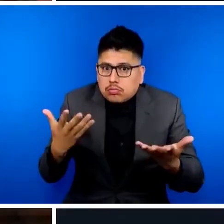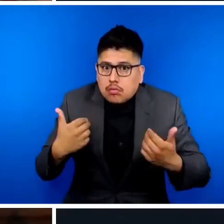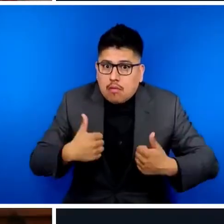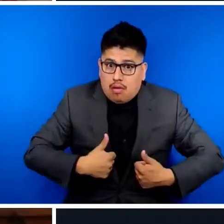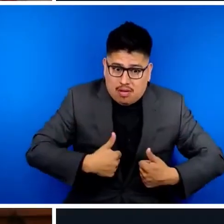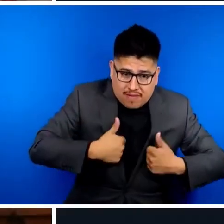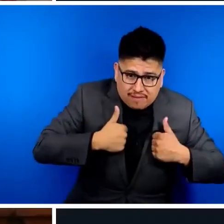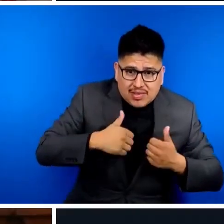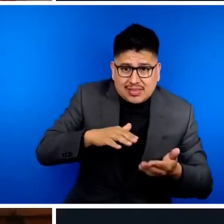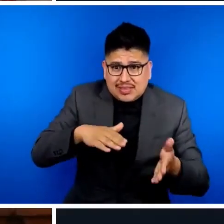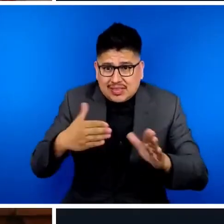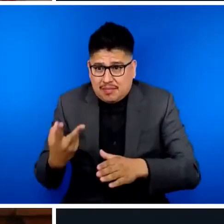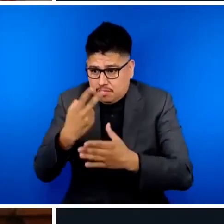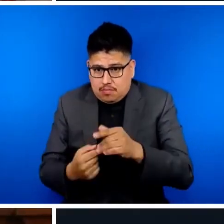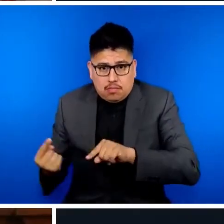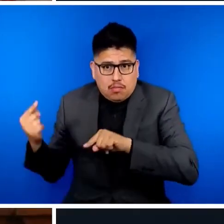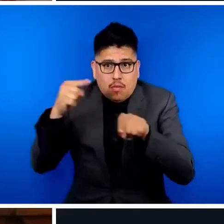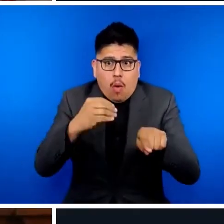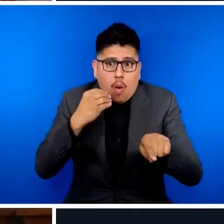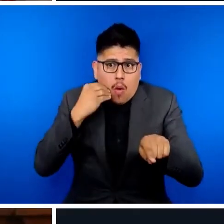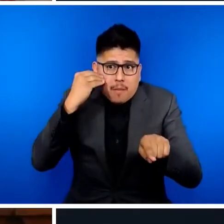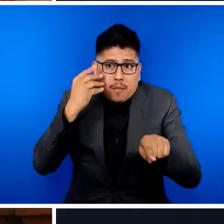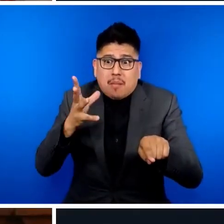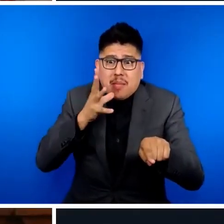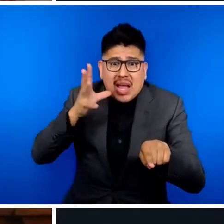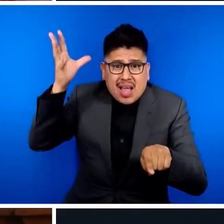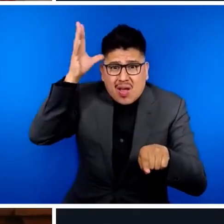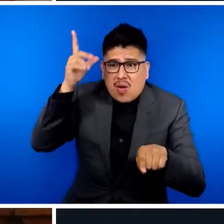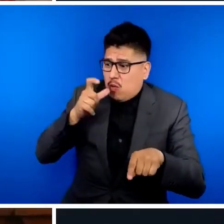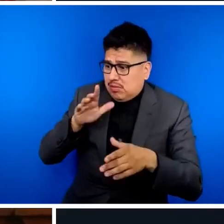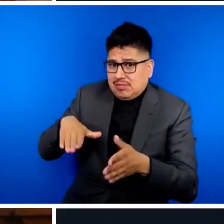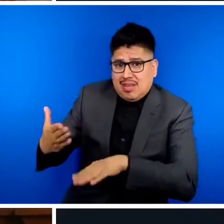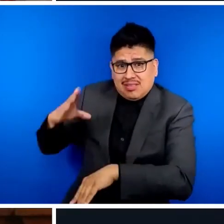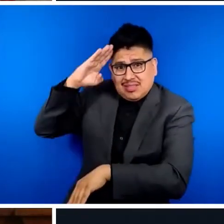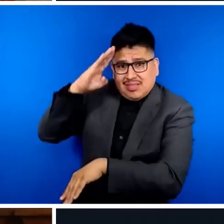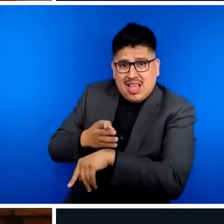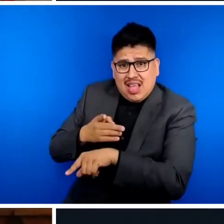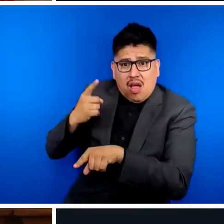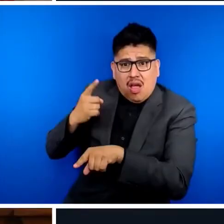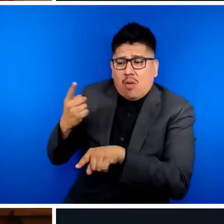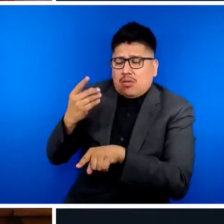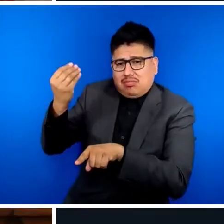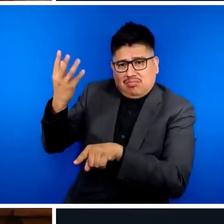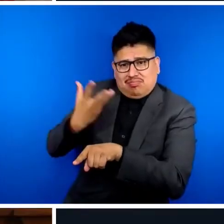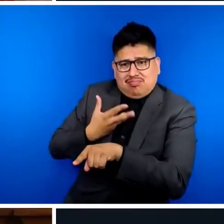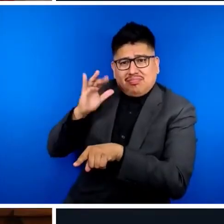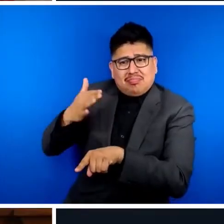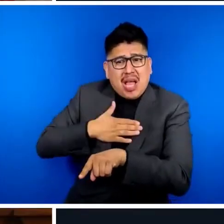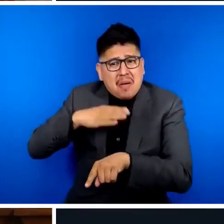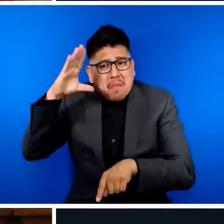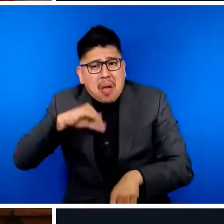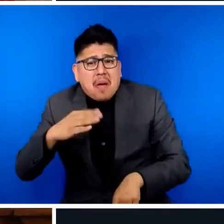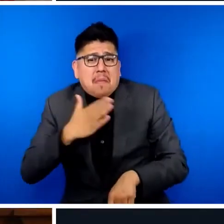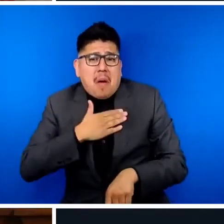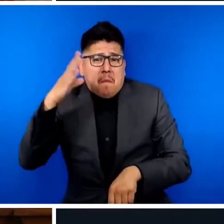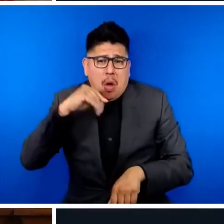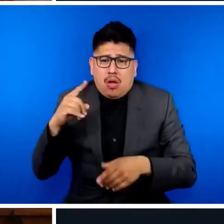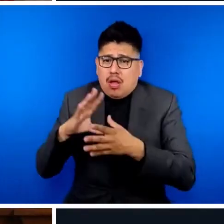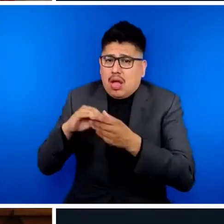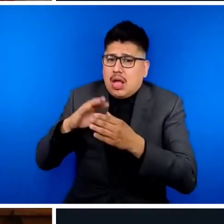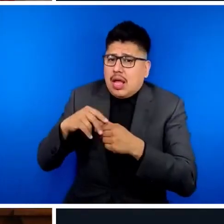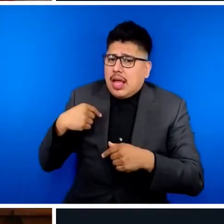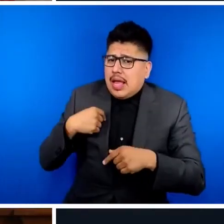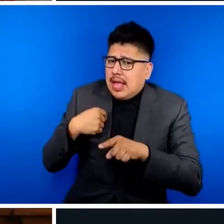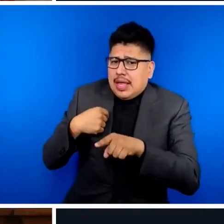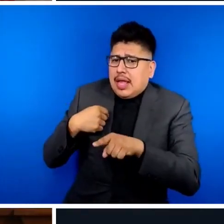parents who had a dead son, their boy, they'd always tell me their boy, they wanted him as much as though he were living. That